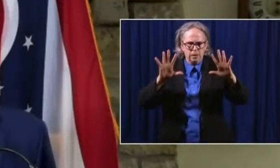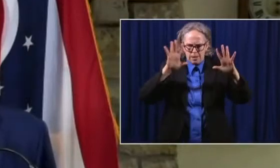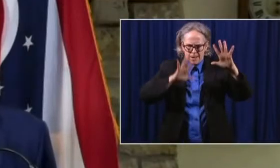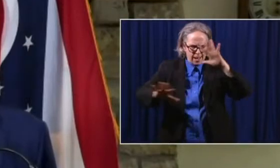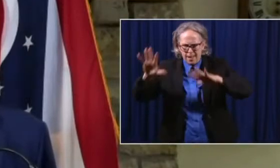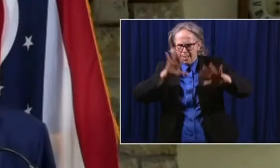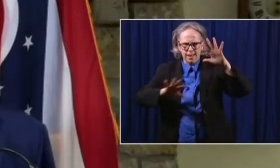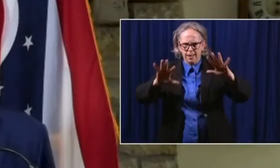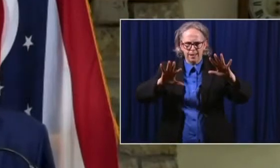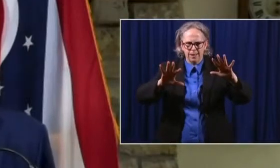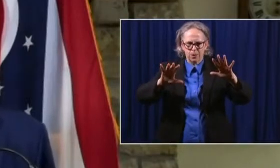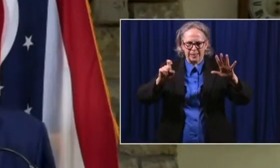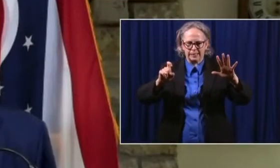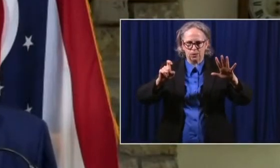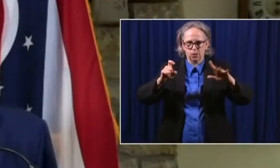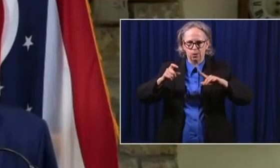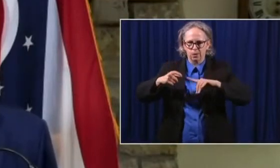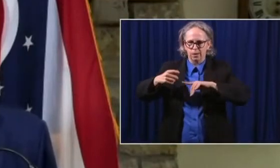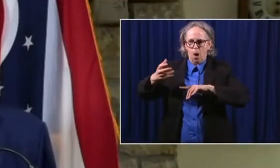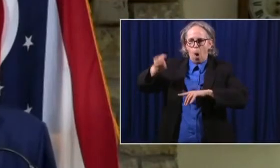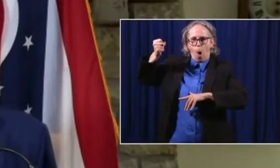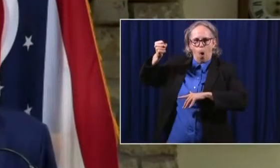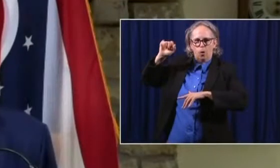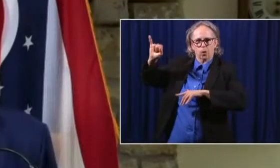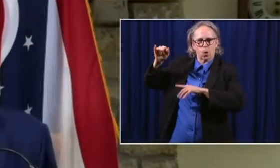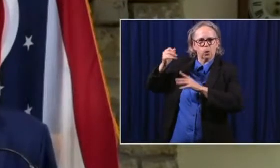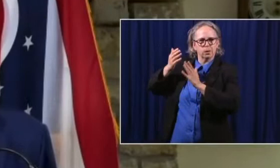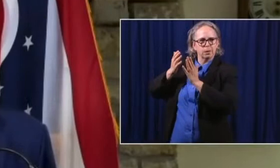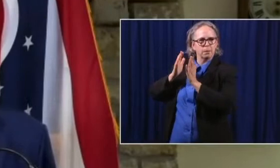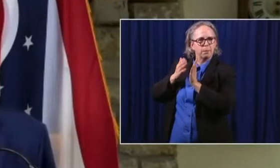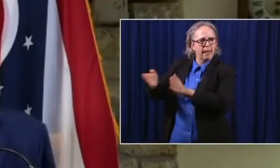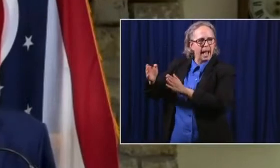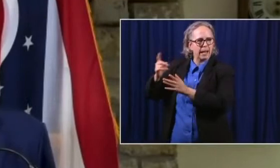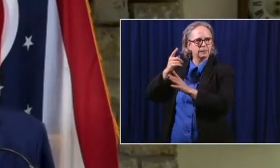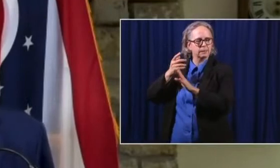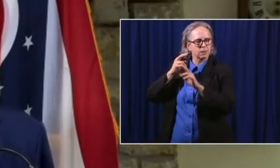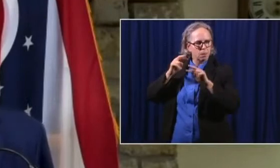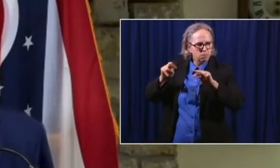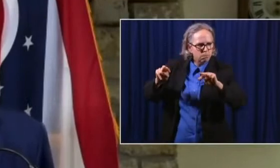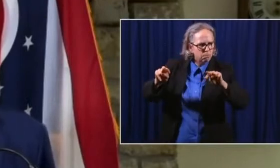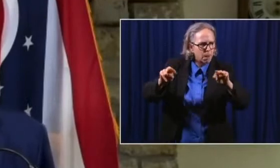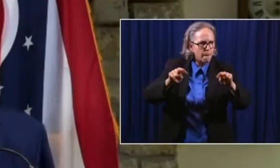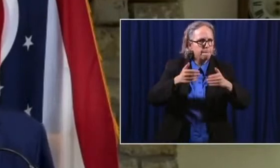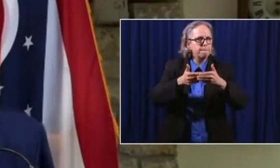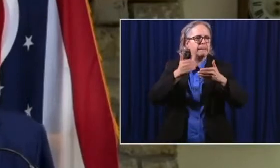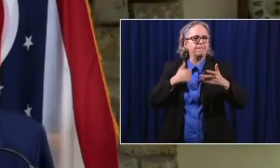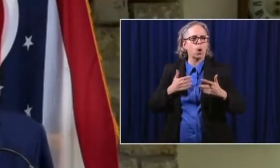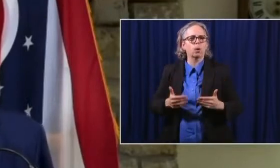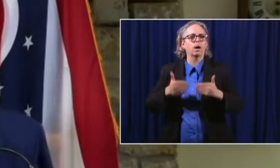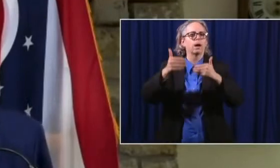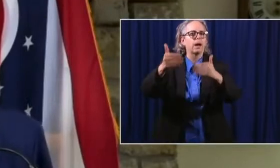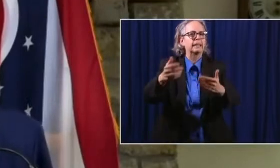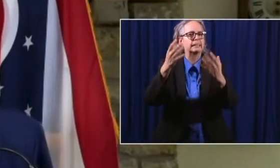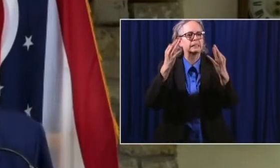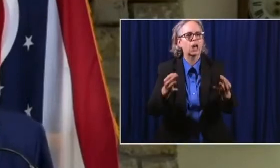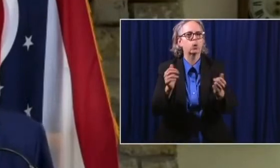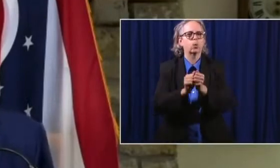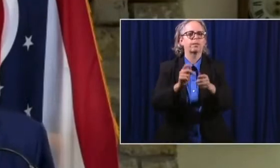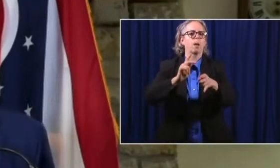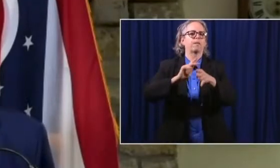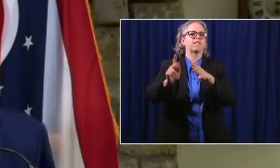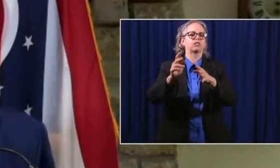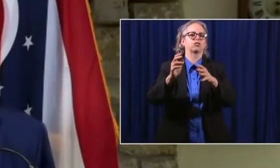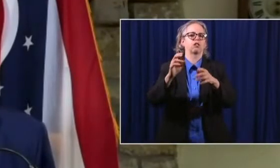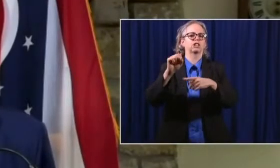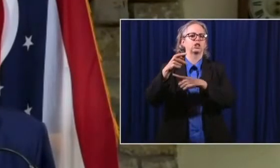deep breath. We got to see exactly where we are before we make any decision about professional sports having fans.